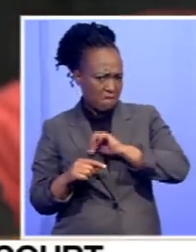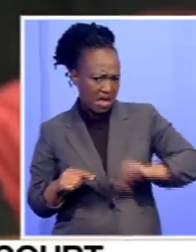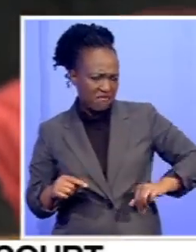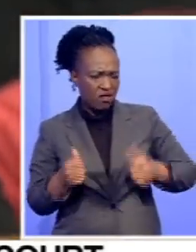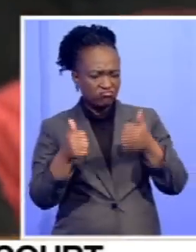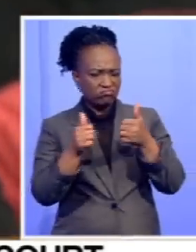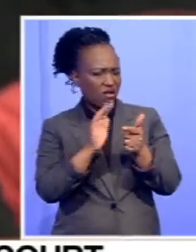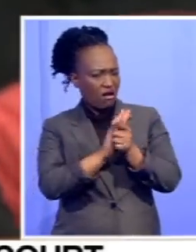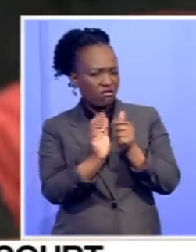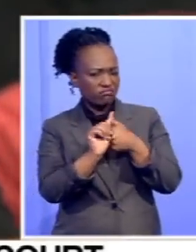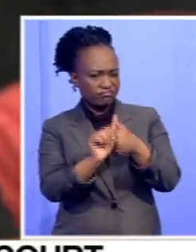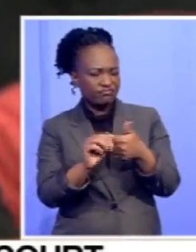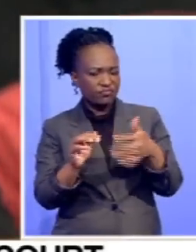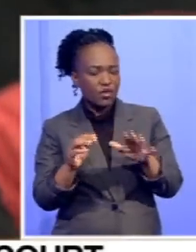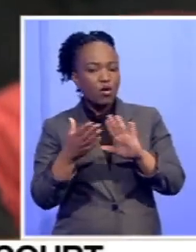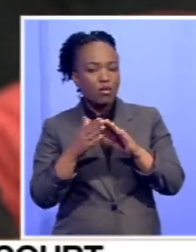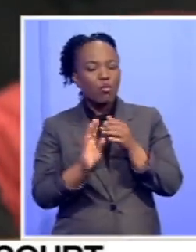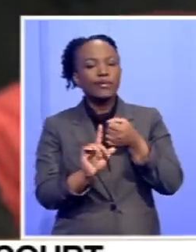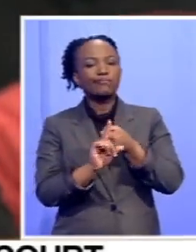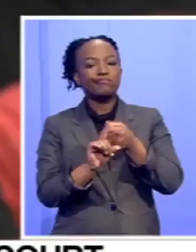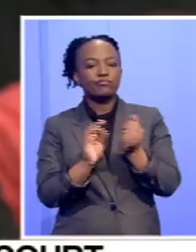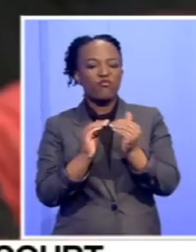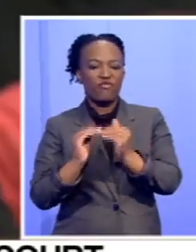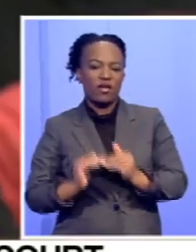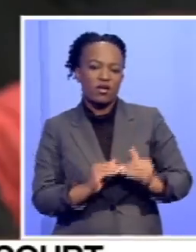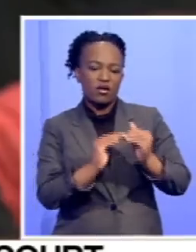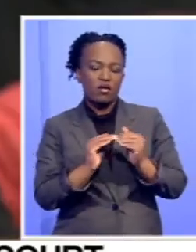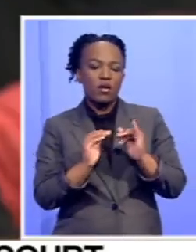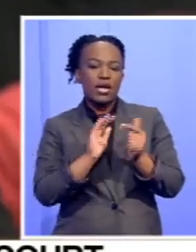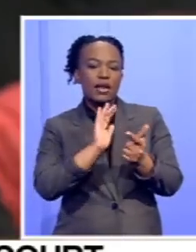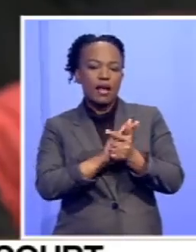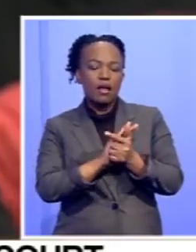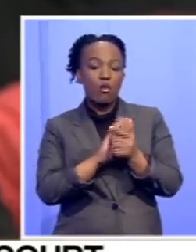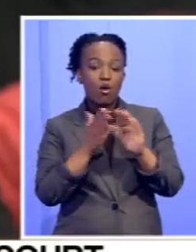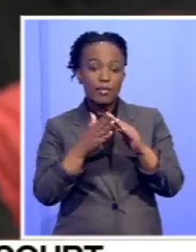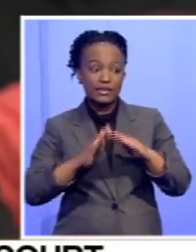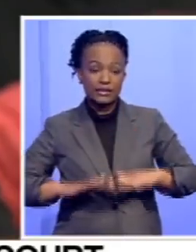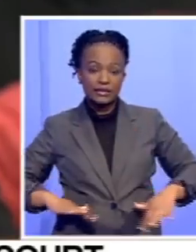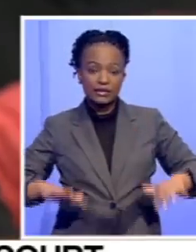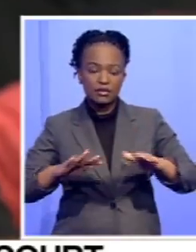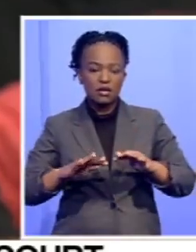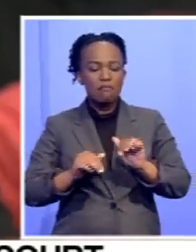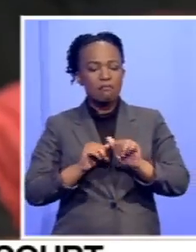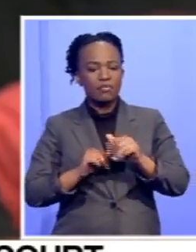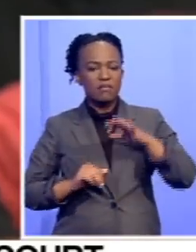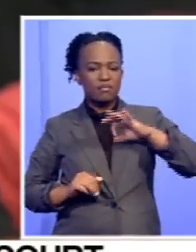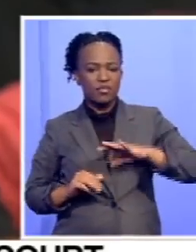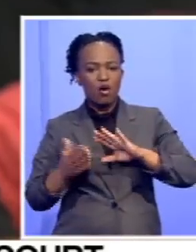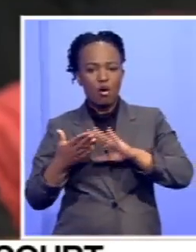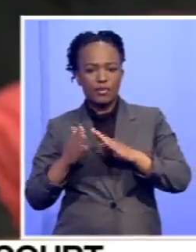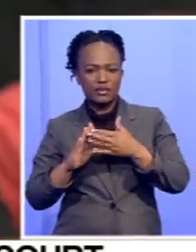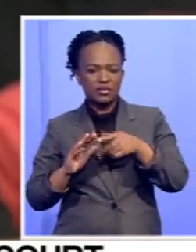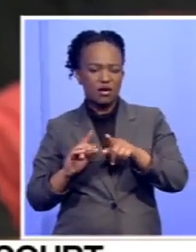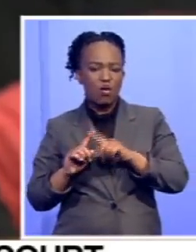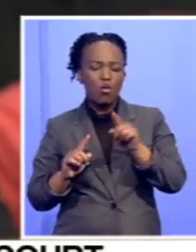accorded with the community's perception of justice, or the legal convictions of the community. It caused more benefit to society than any